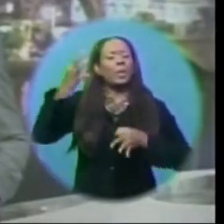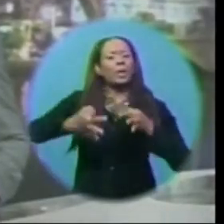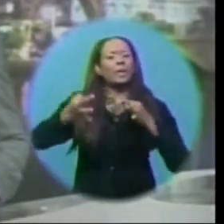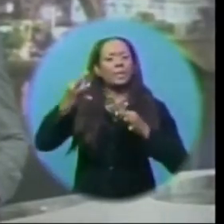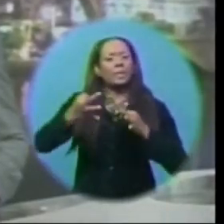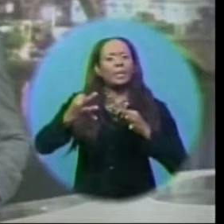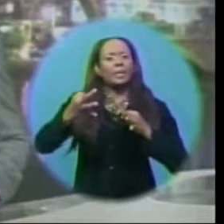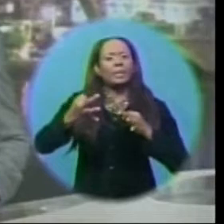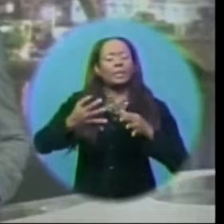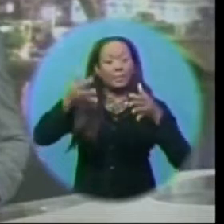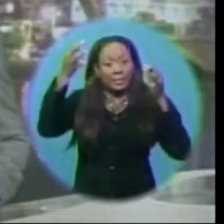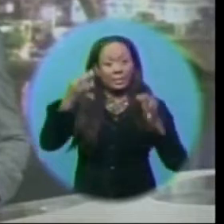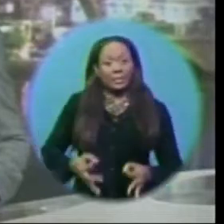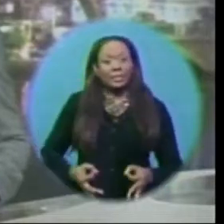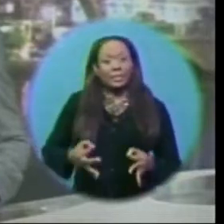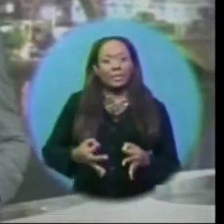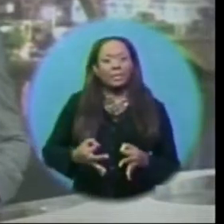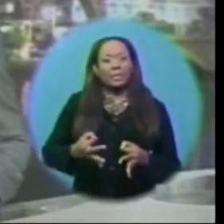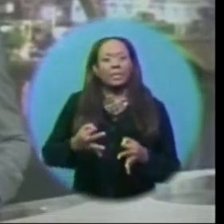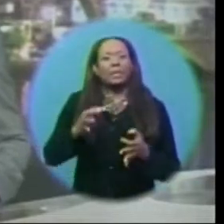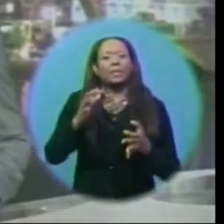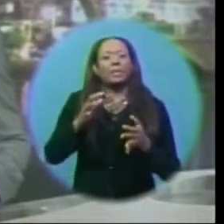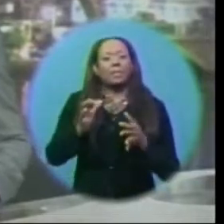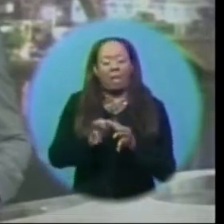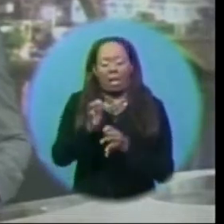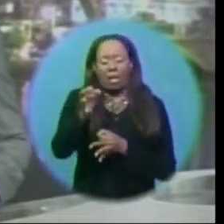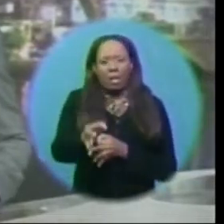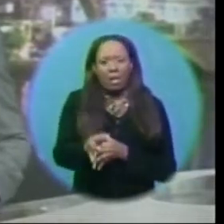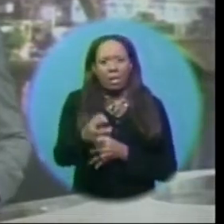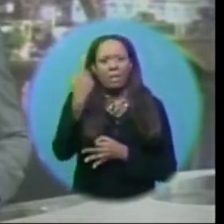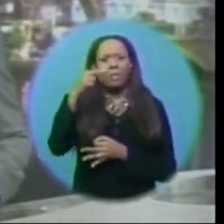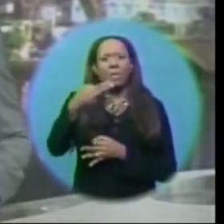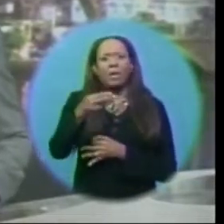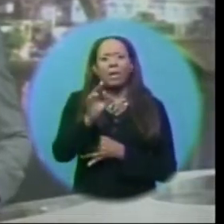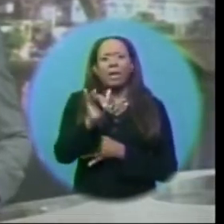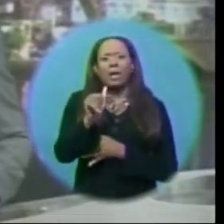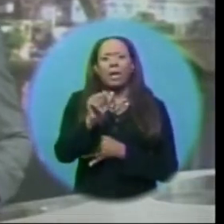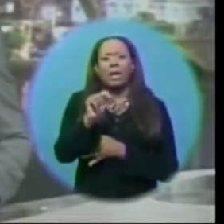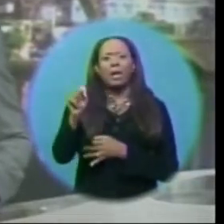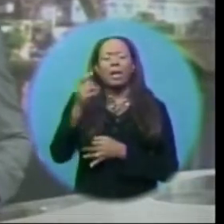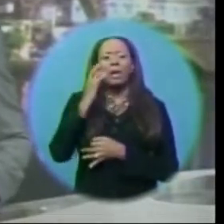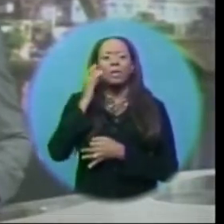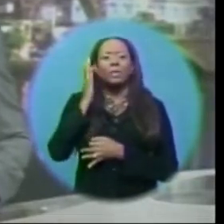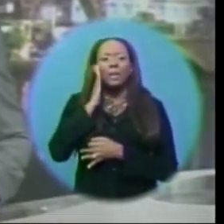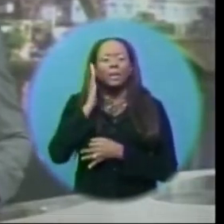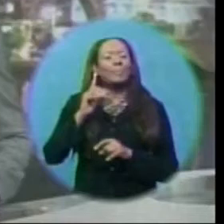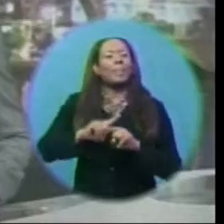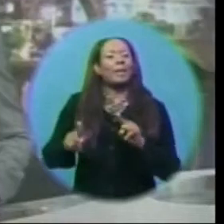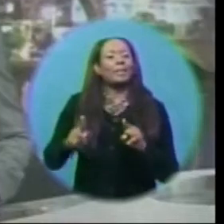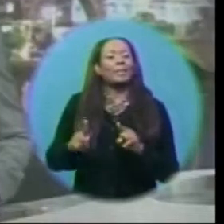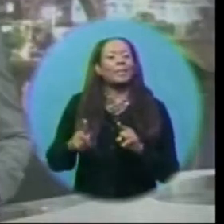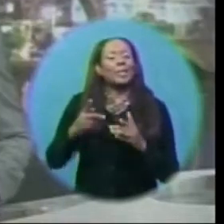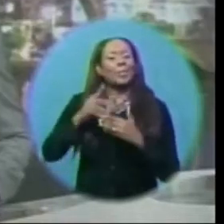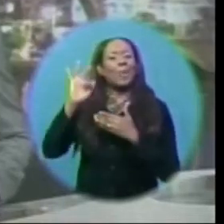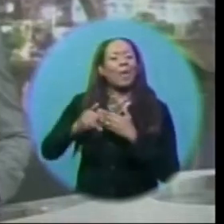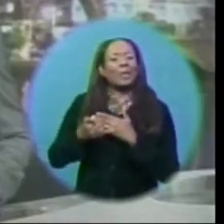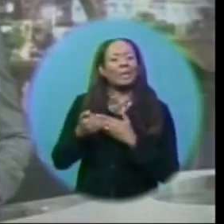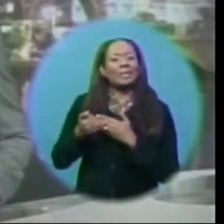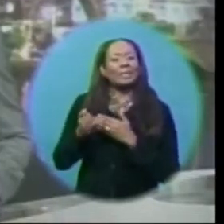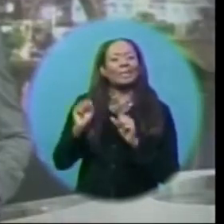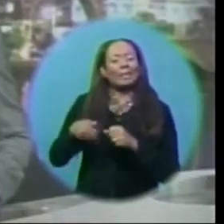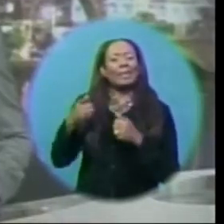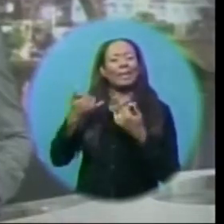proposed Hyatt Hotel is a setback, but not the death knell for the project. The assessment from Barry Gill, Queen's Counsel, attorney for Vision